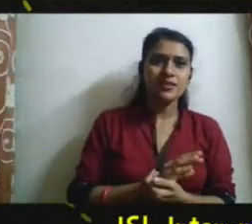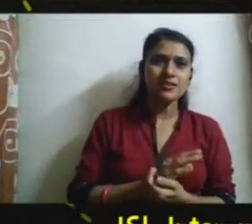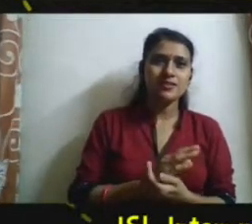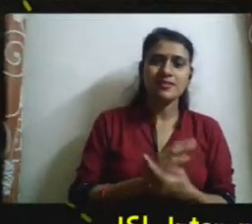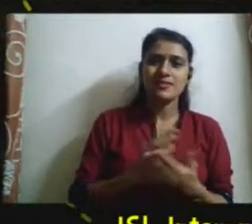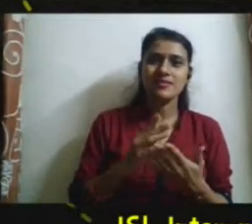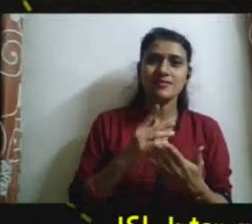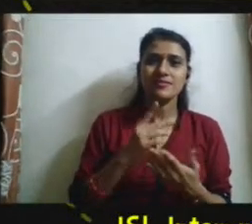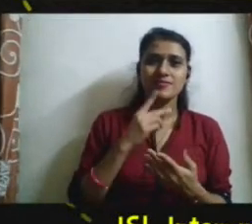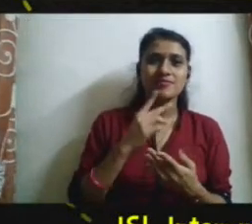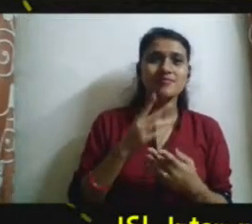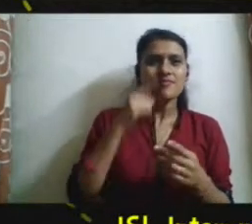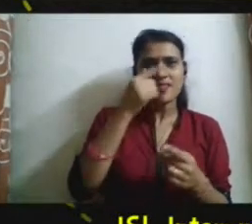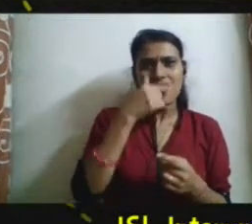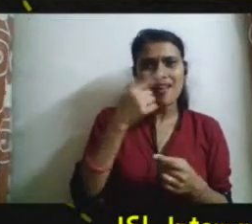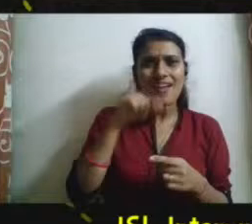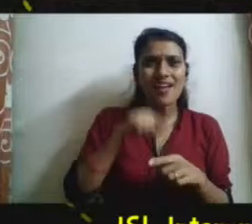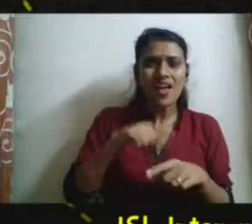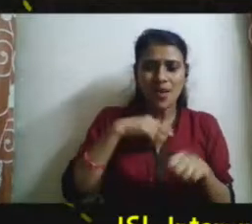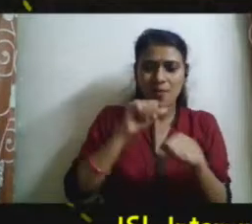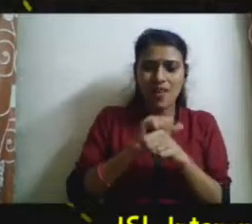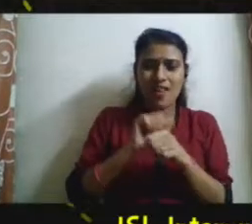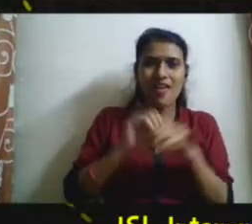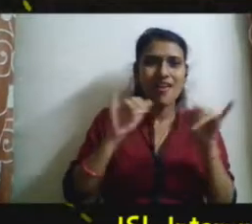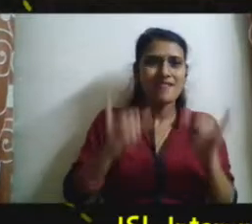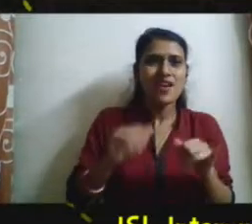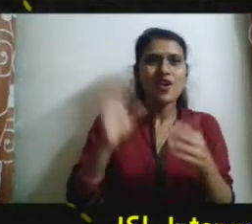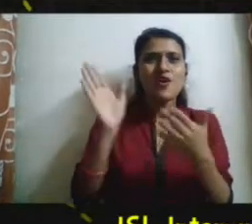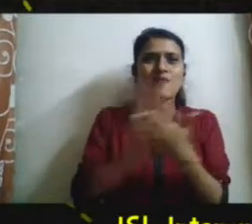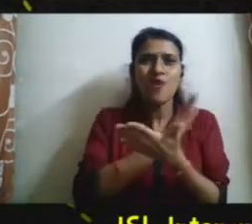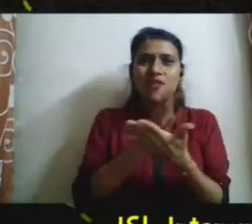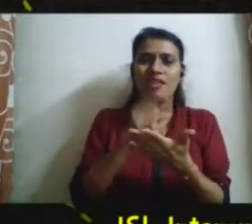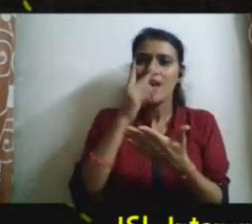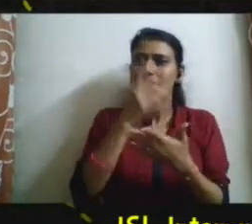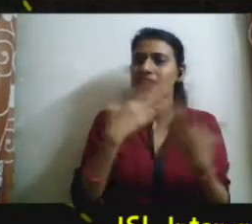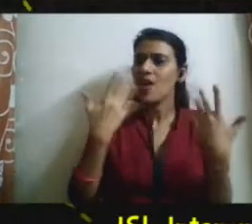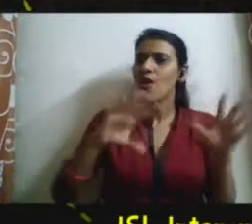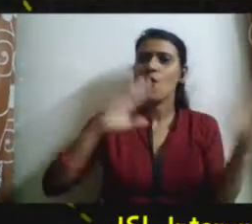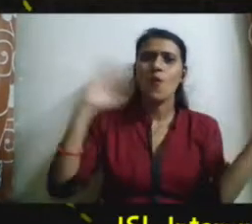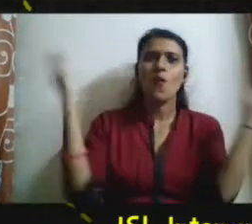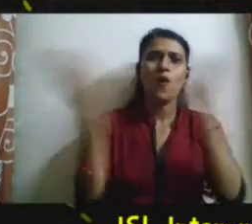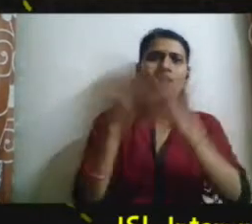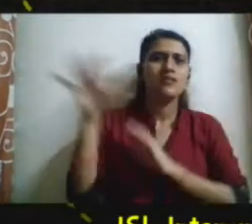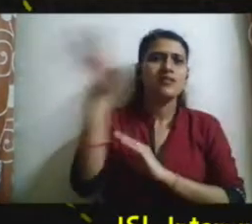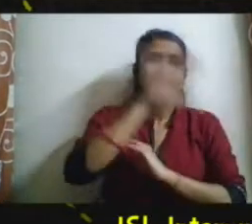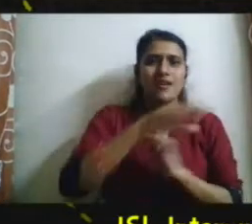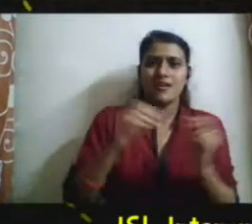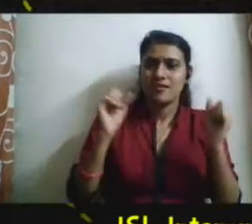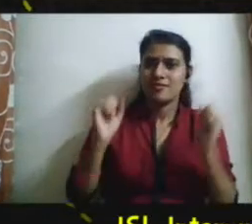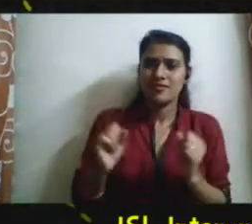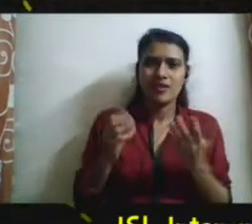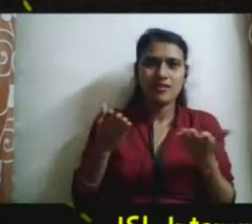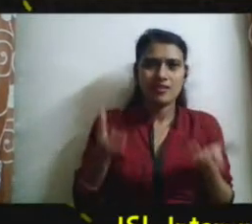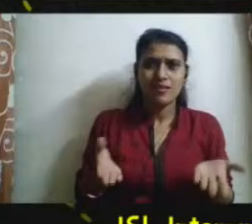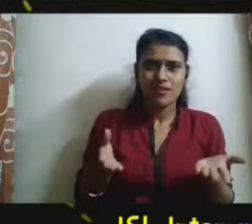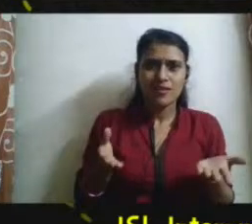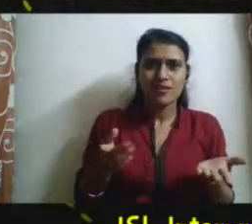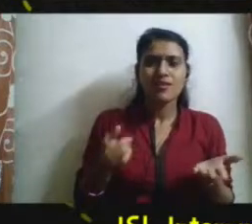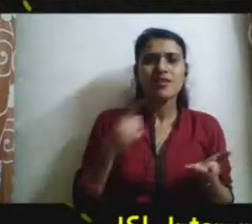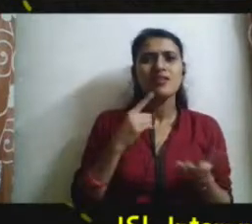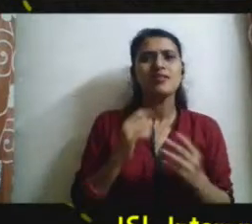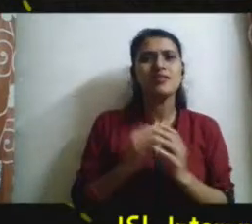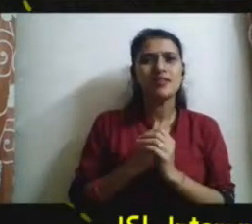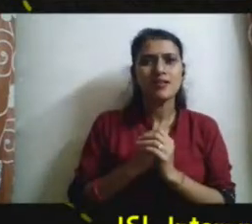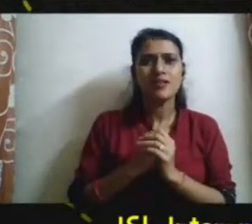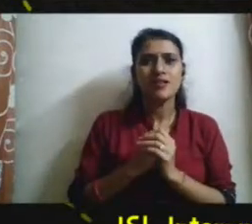in. Today I live in a time when I can listen to music from any part of the world, right sitting here in my cloistered in my